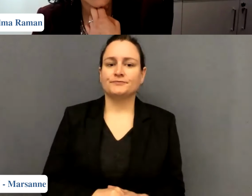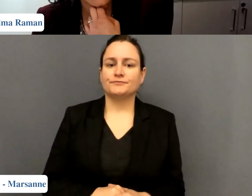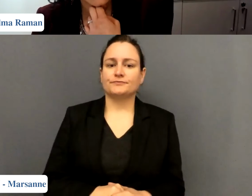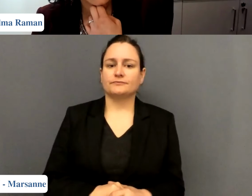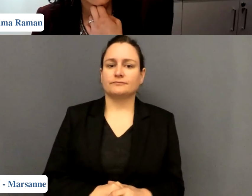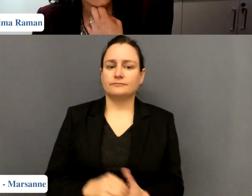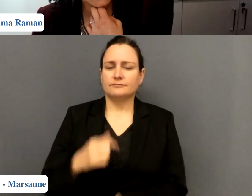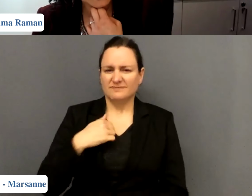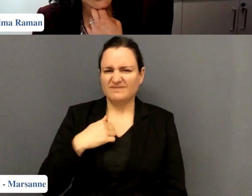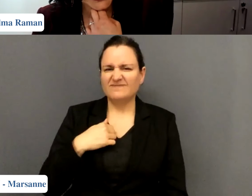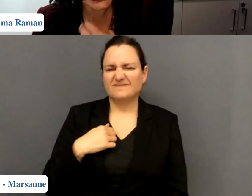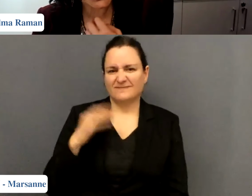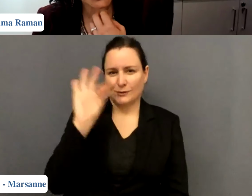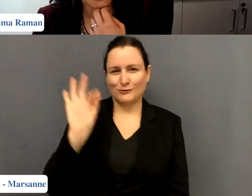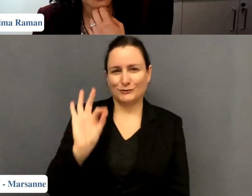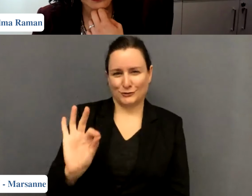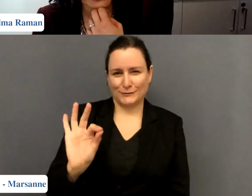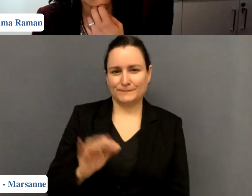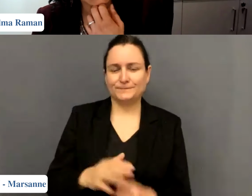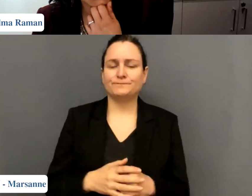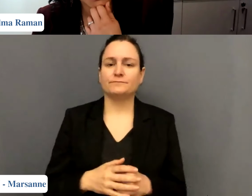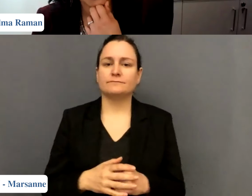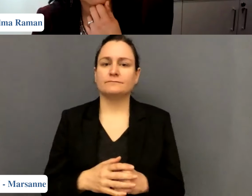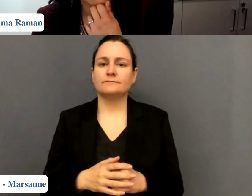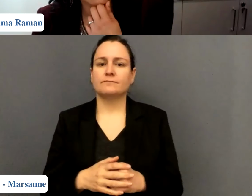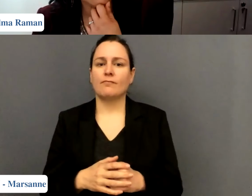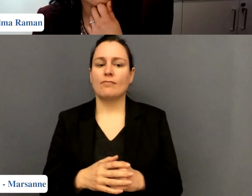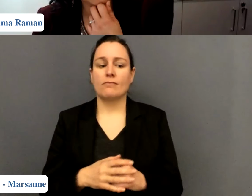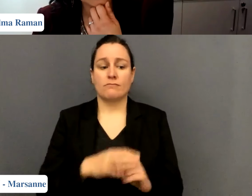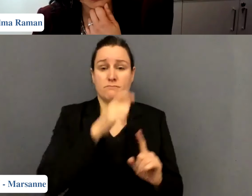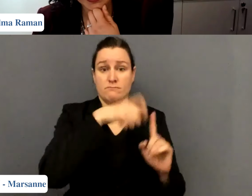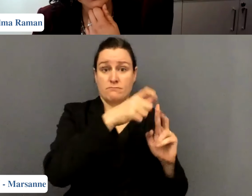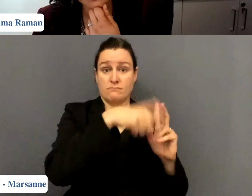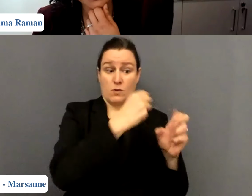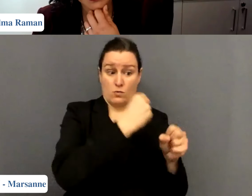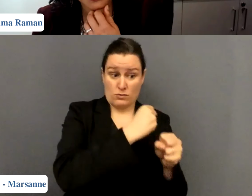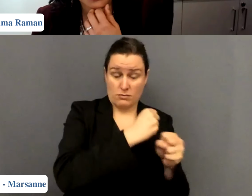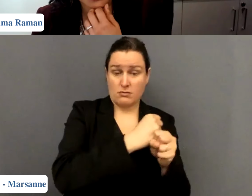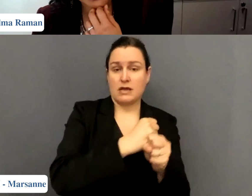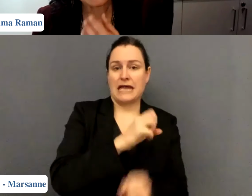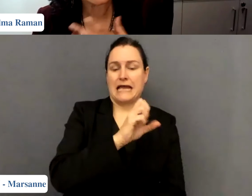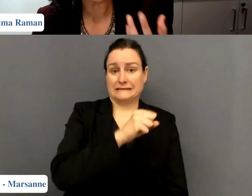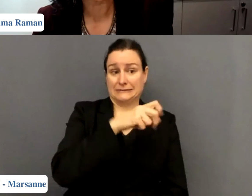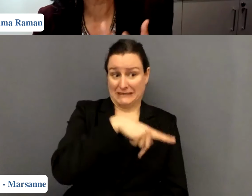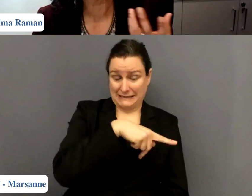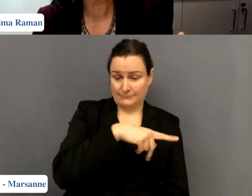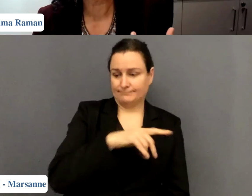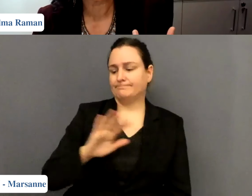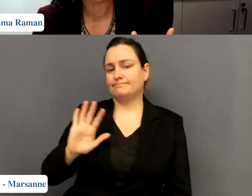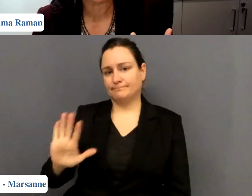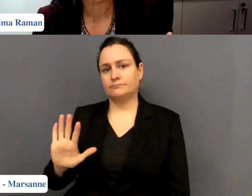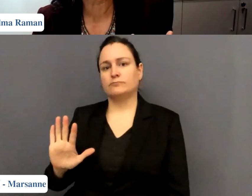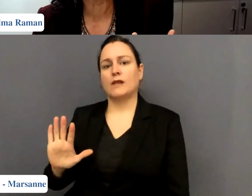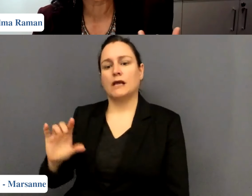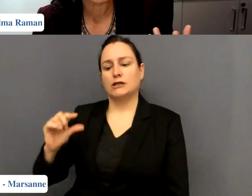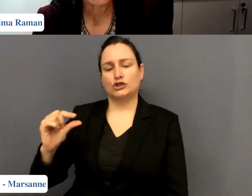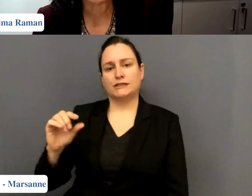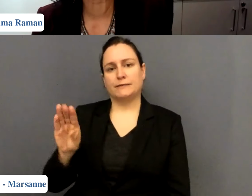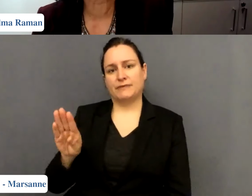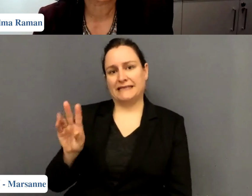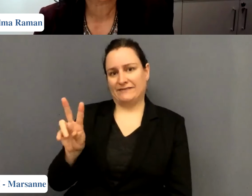between social protection actors and violence against women actors. How do we get the two lots